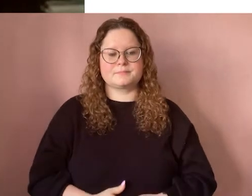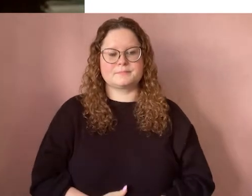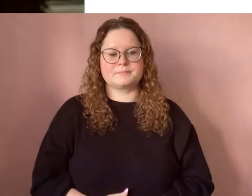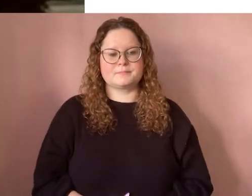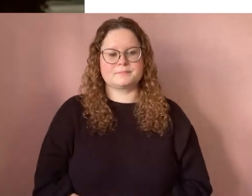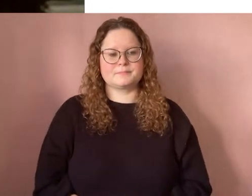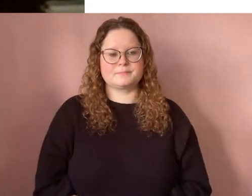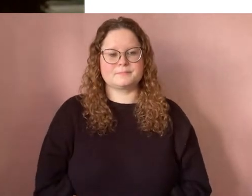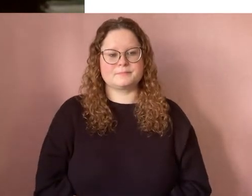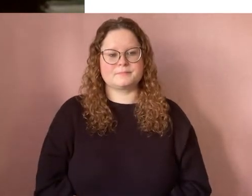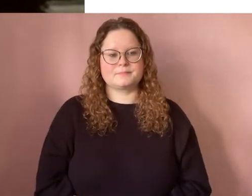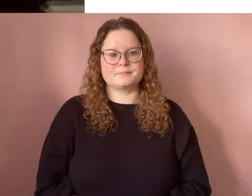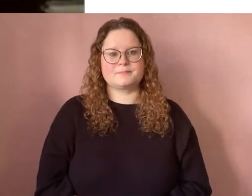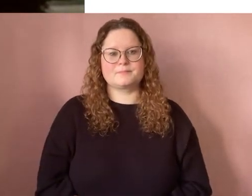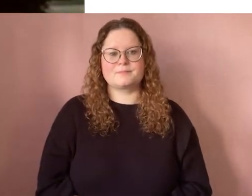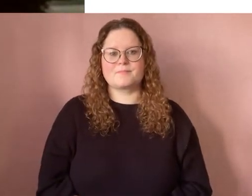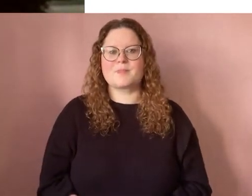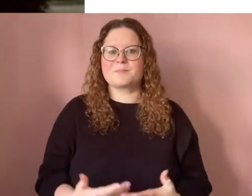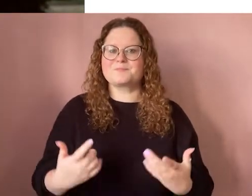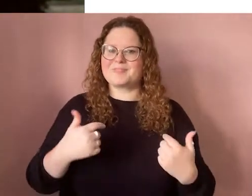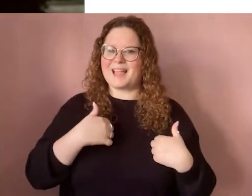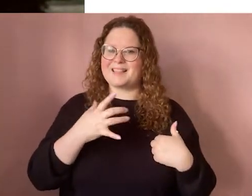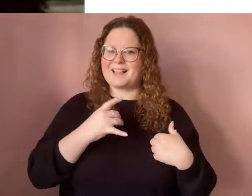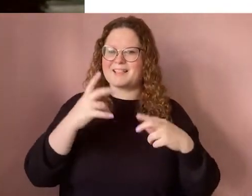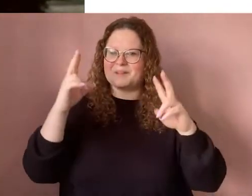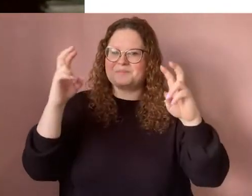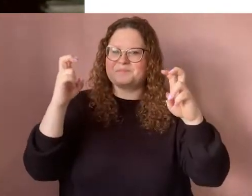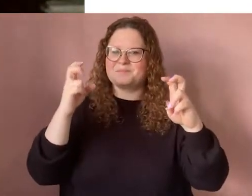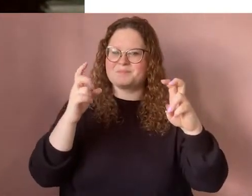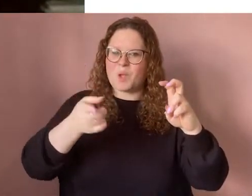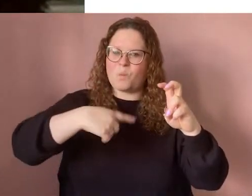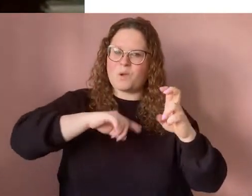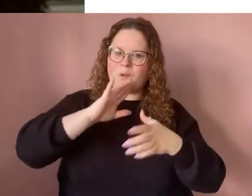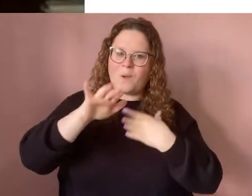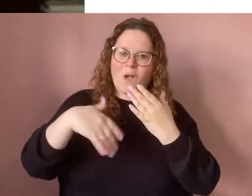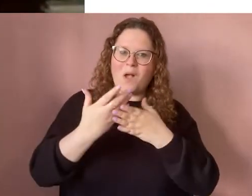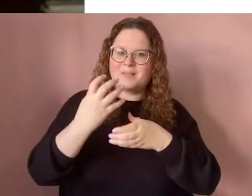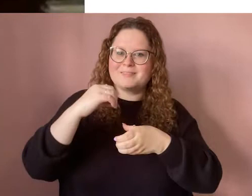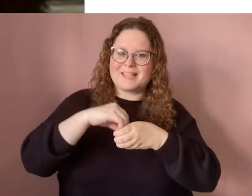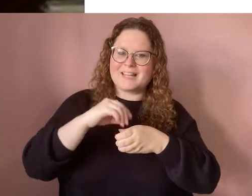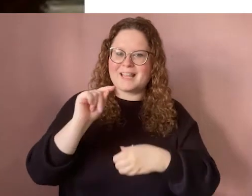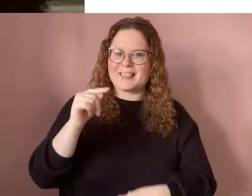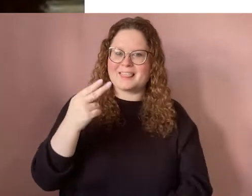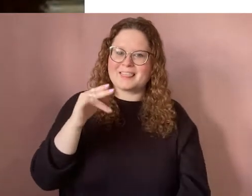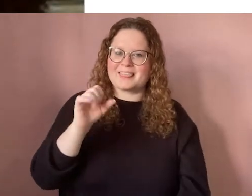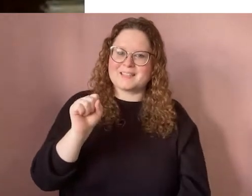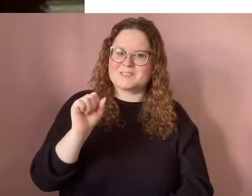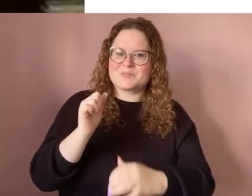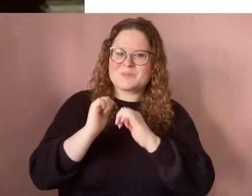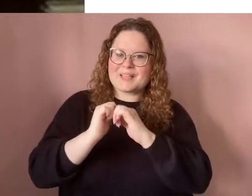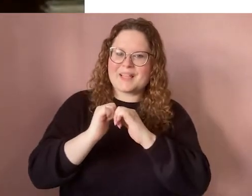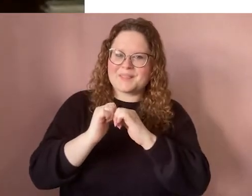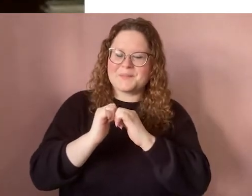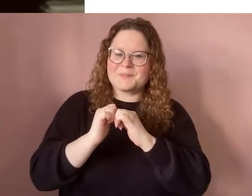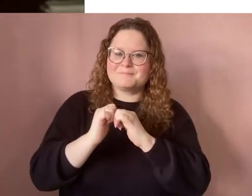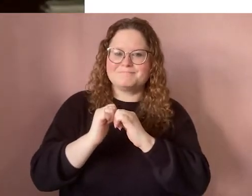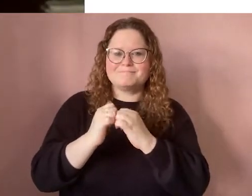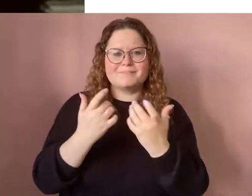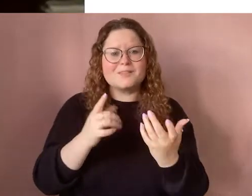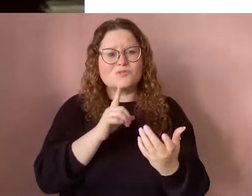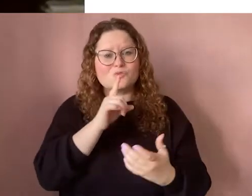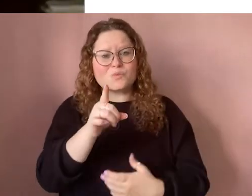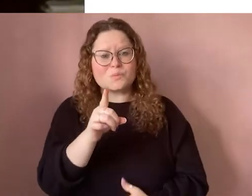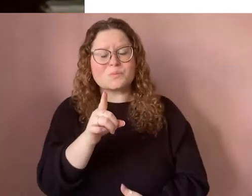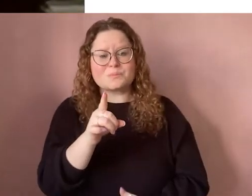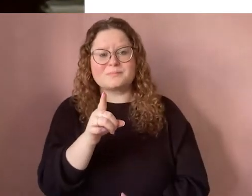grown very fond of, we're all in this together. We have to make that real coming out of this period of time, which